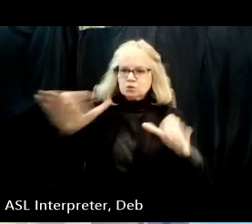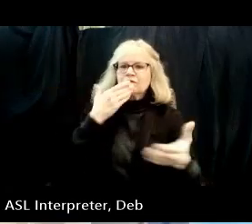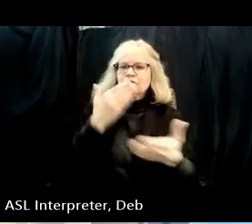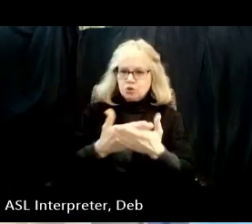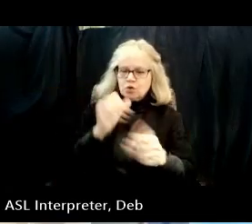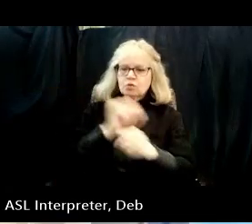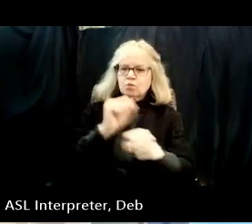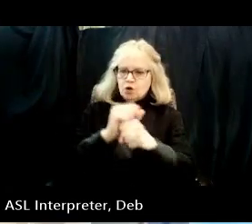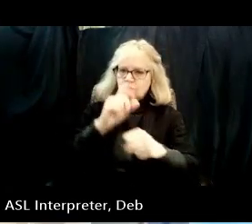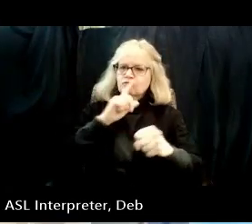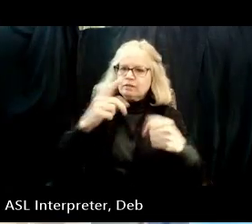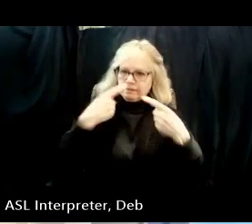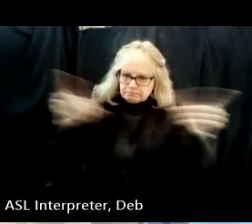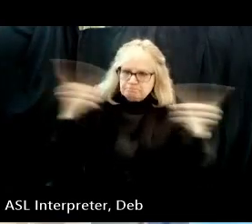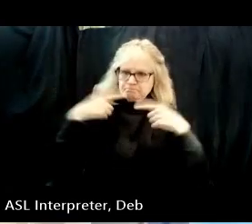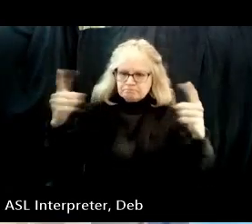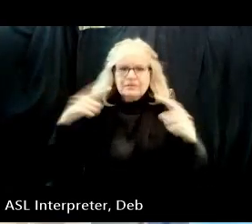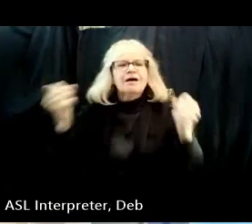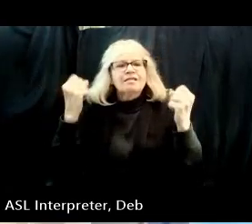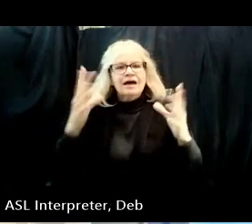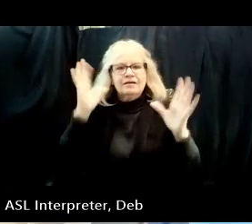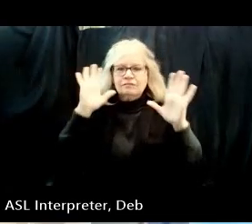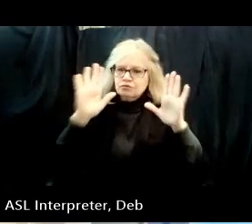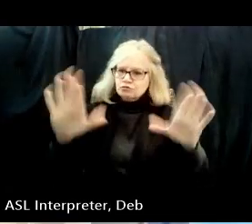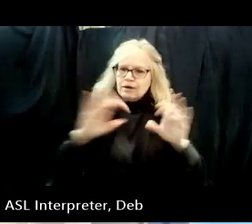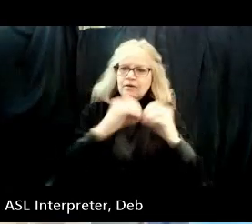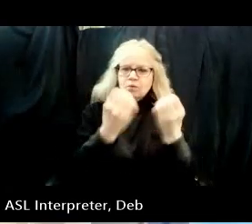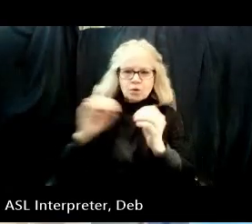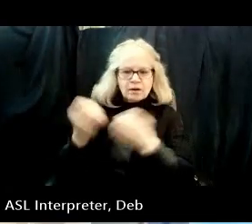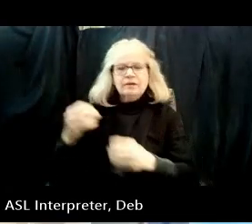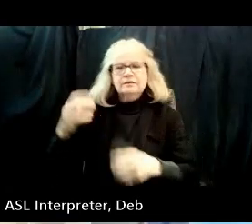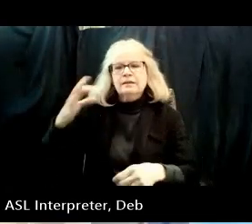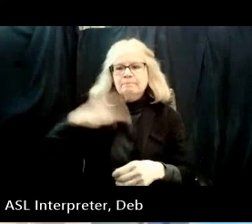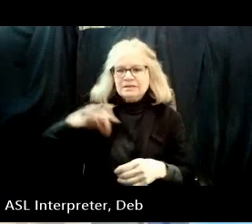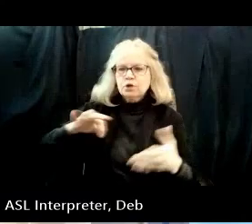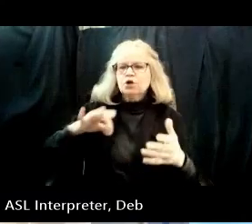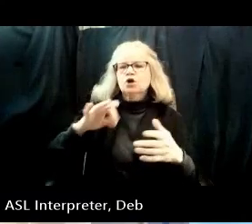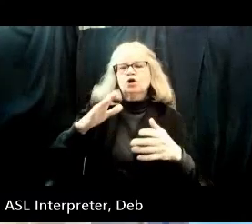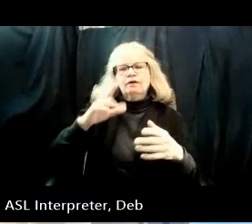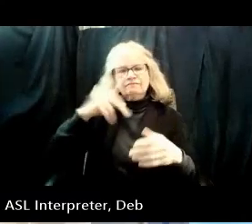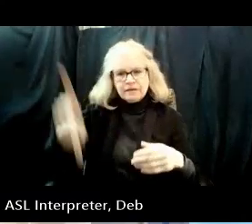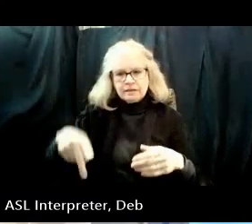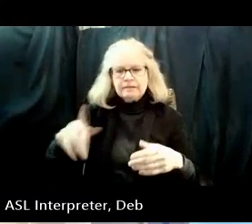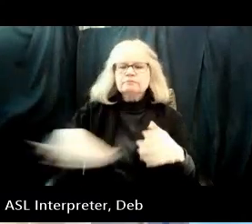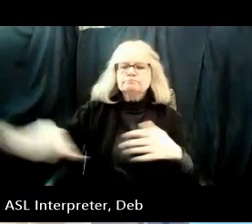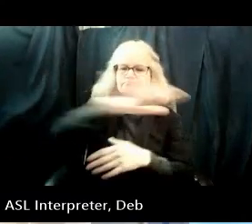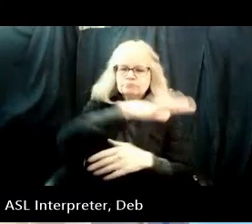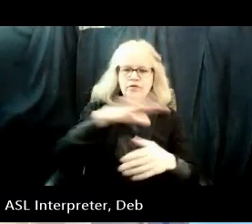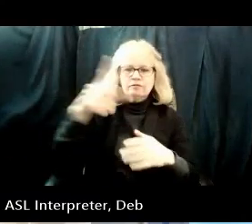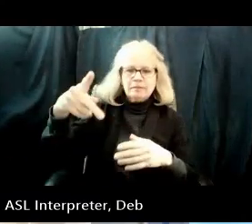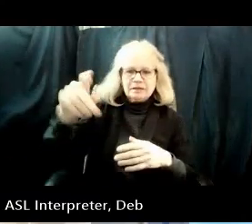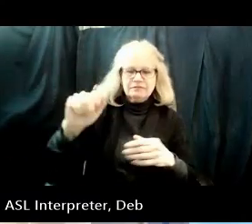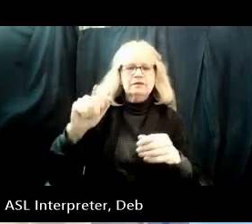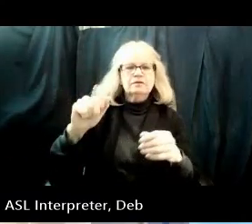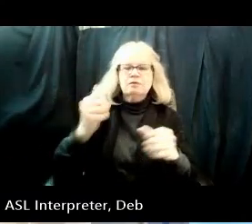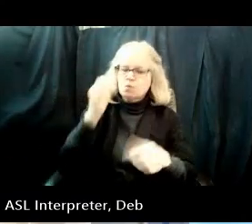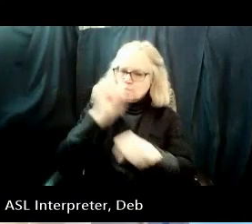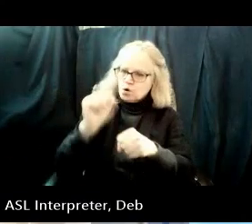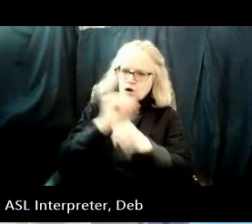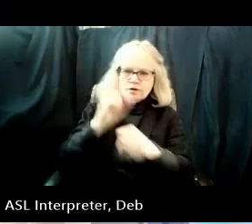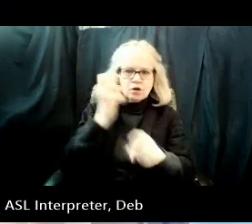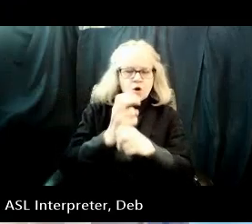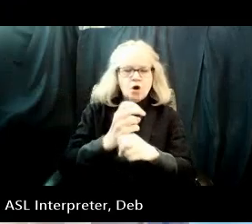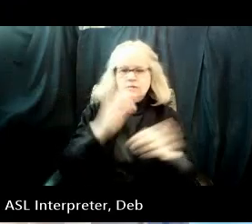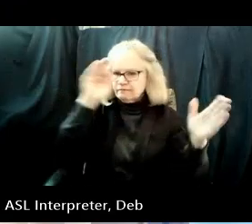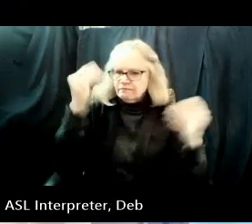And there's a lot of great orgs in Pittsburgh, I know in Philly and across the state, that are working hard to focus on equity. And we could be doing a better